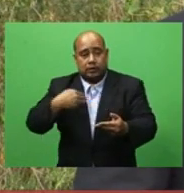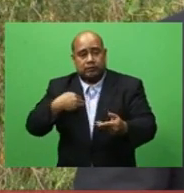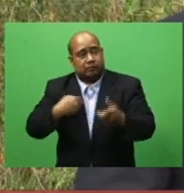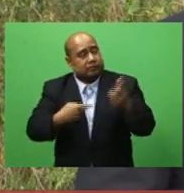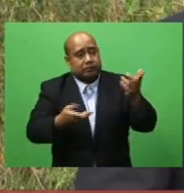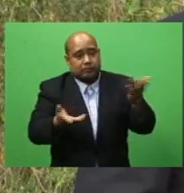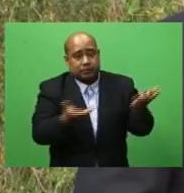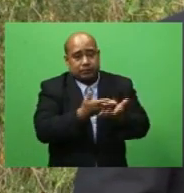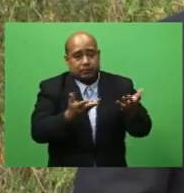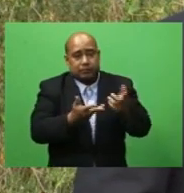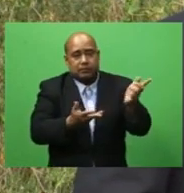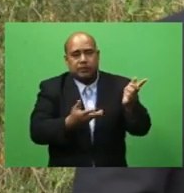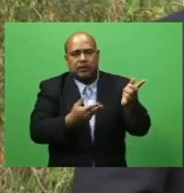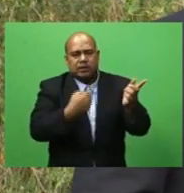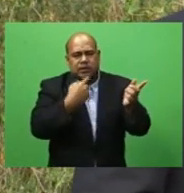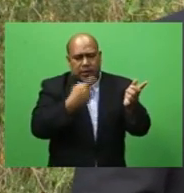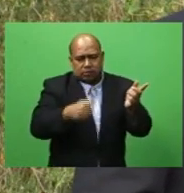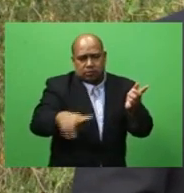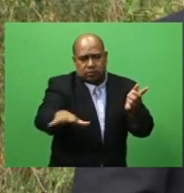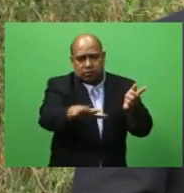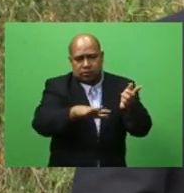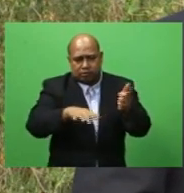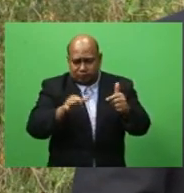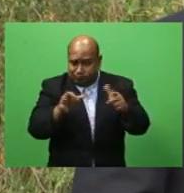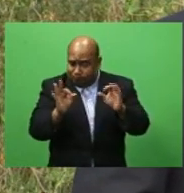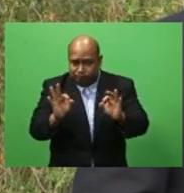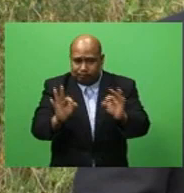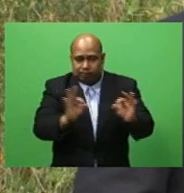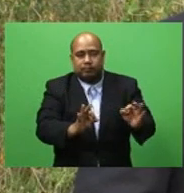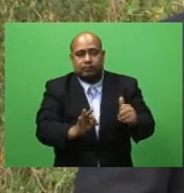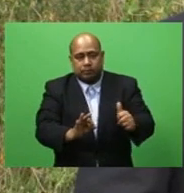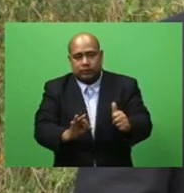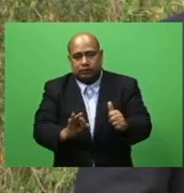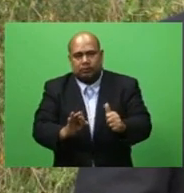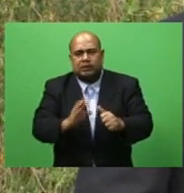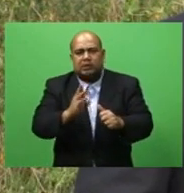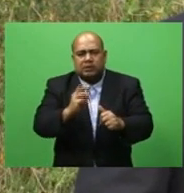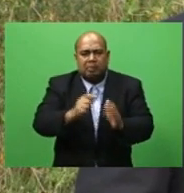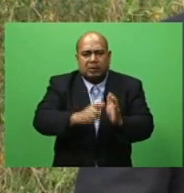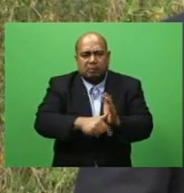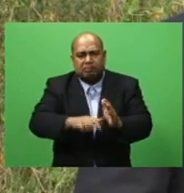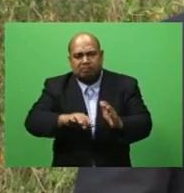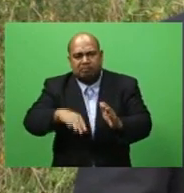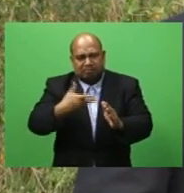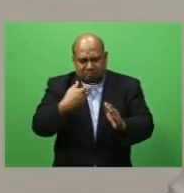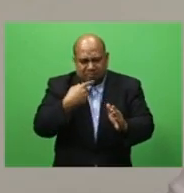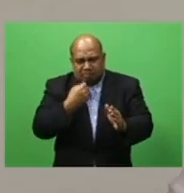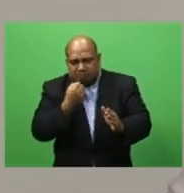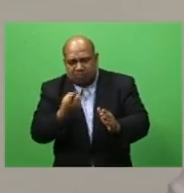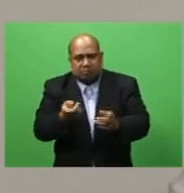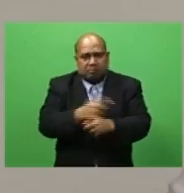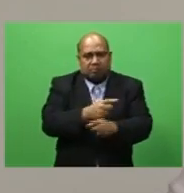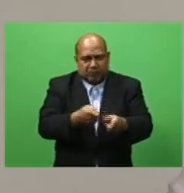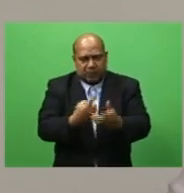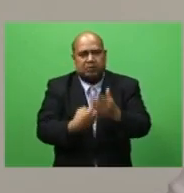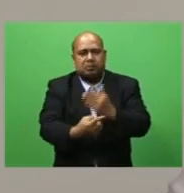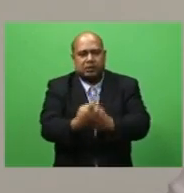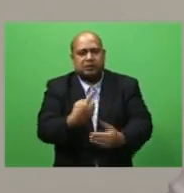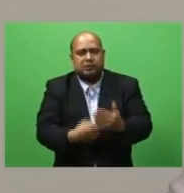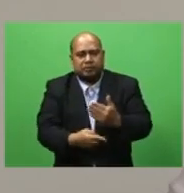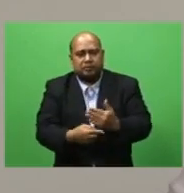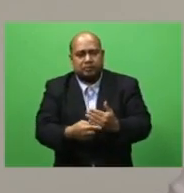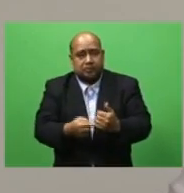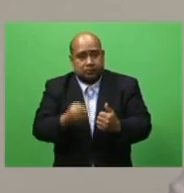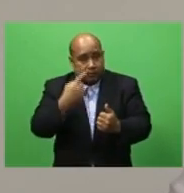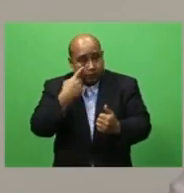accordance to their areas of expertise, and those who insist to conform to the changes will be held accountable. If I find that it's not